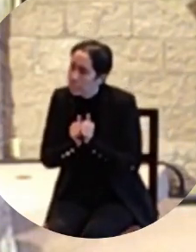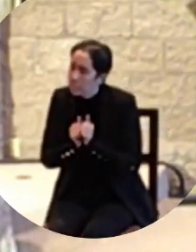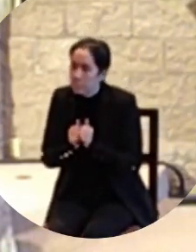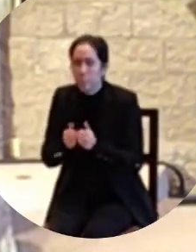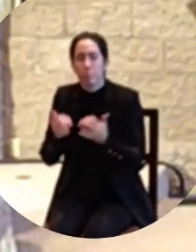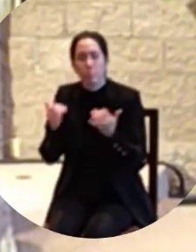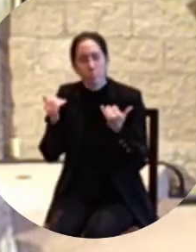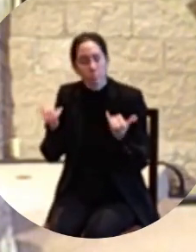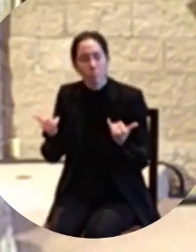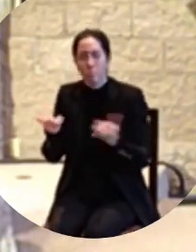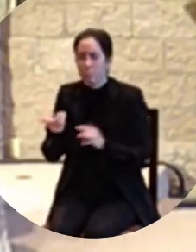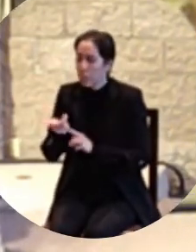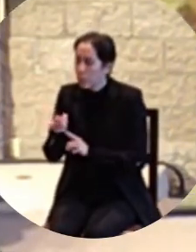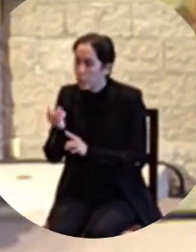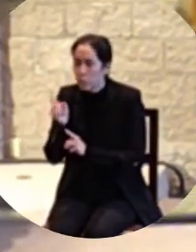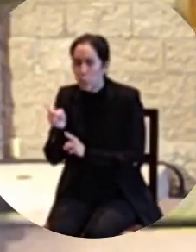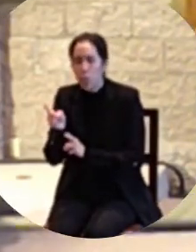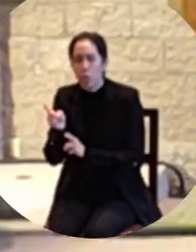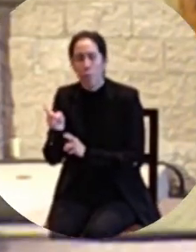peaceful meditation.